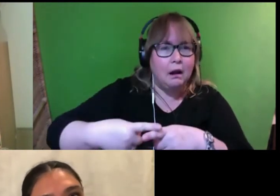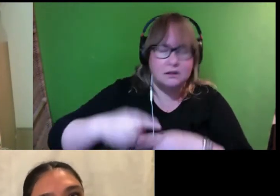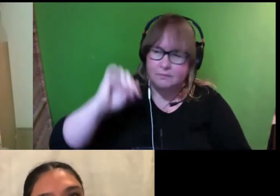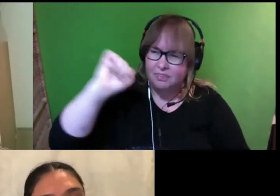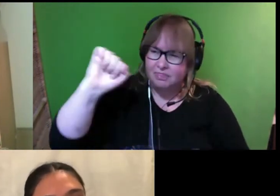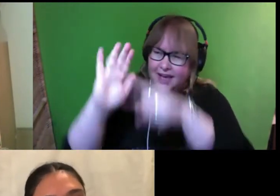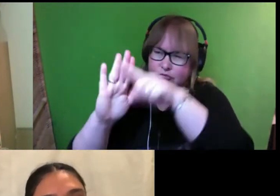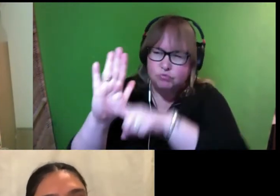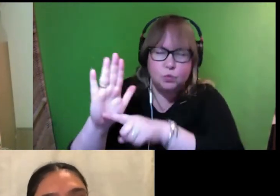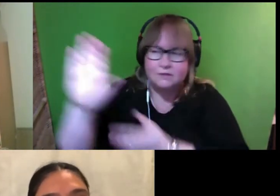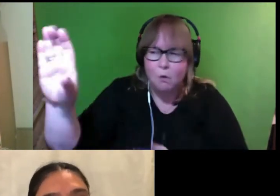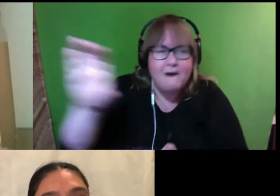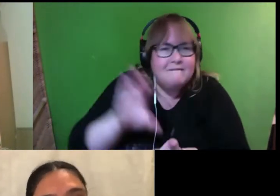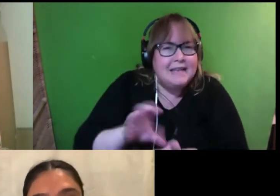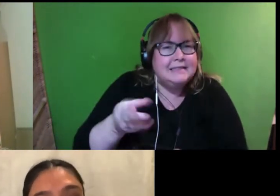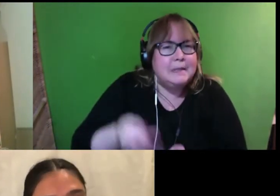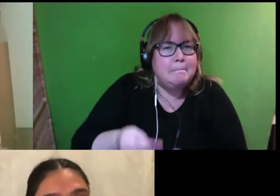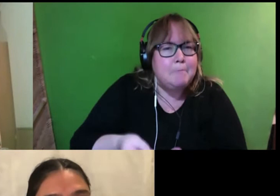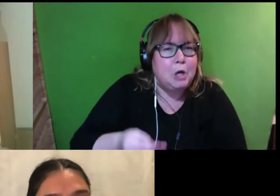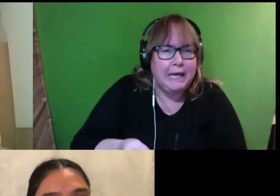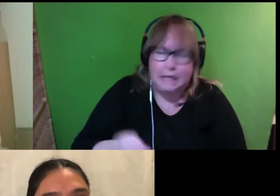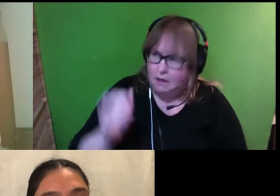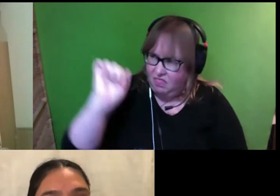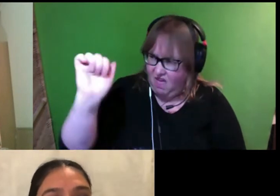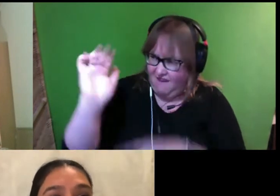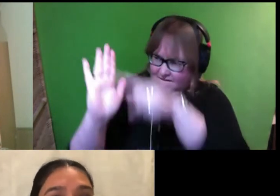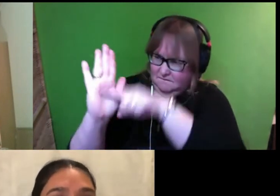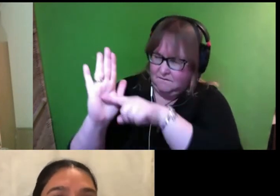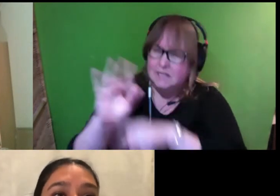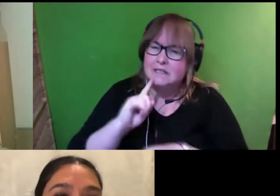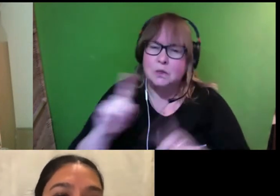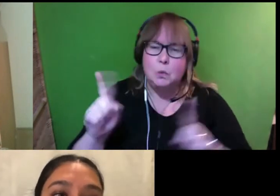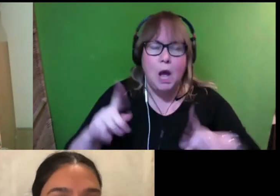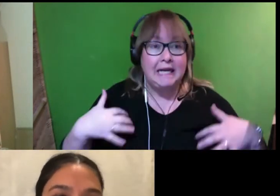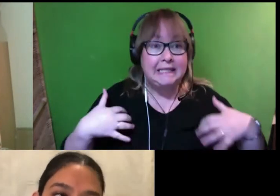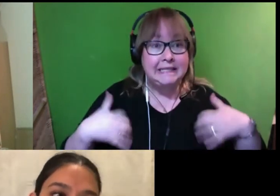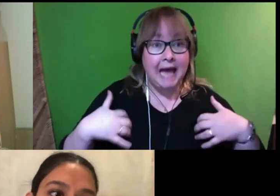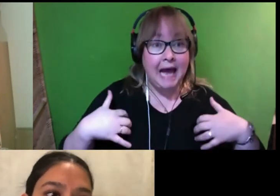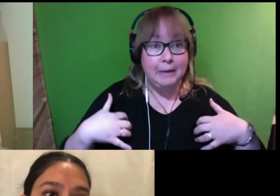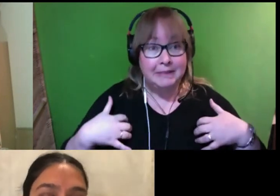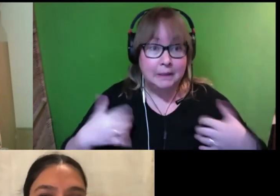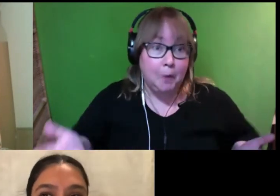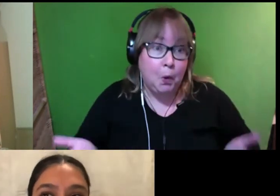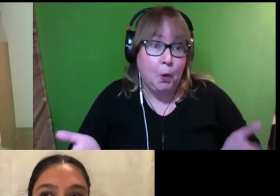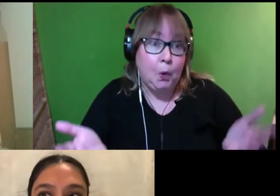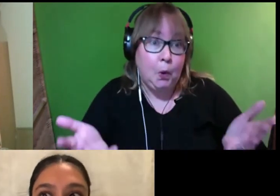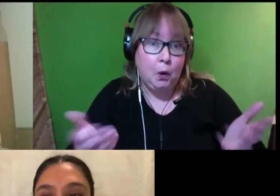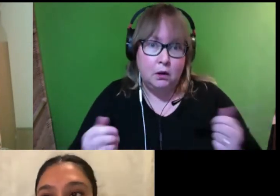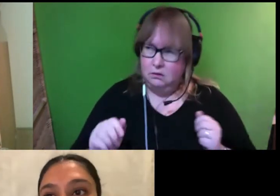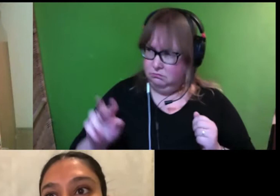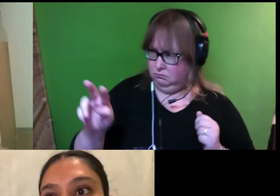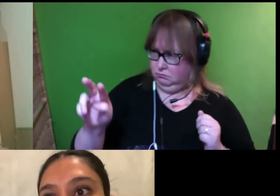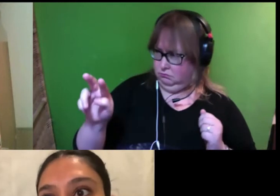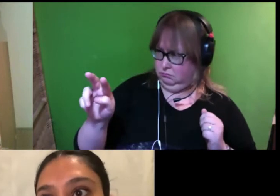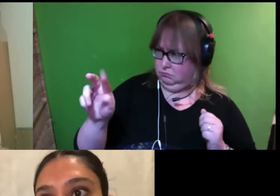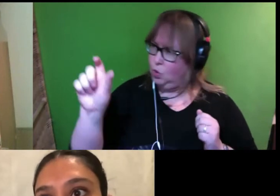to think about their principle of dynamism, and the way that they talk about dynamism is,